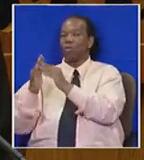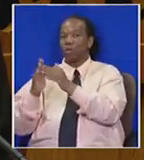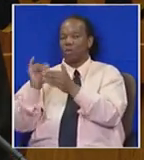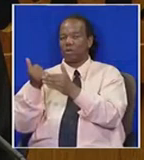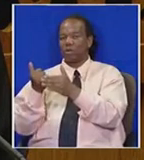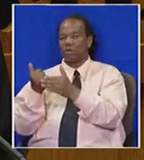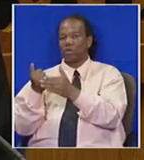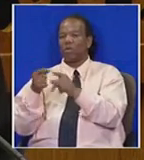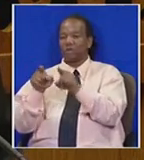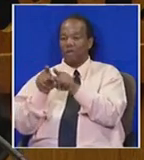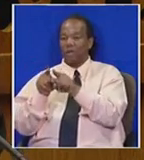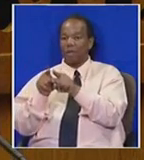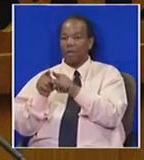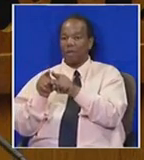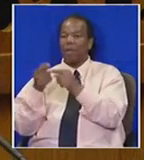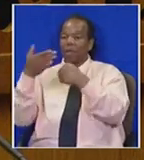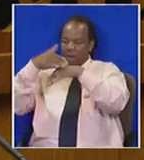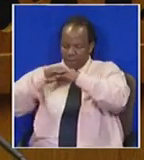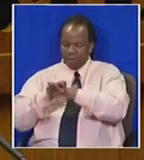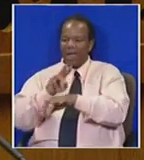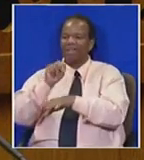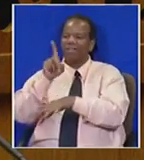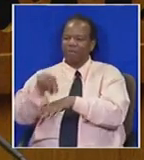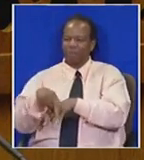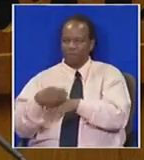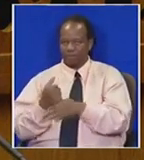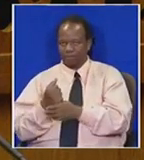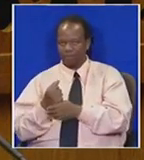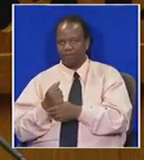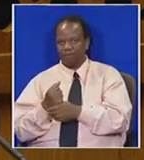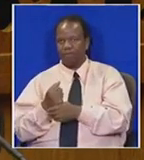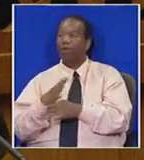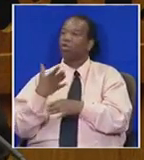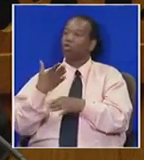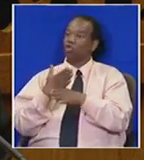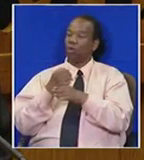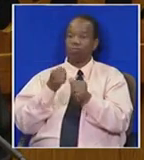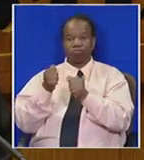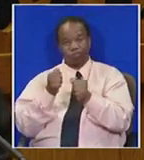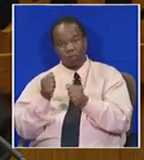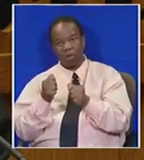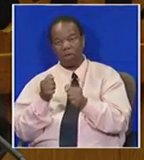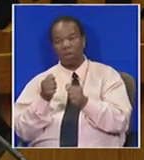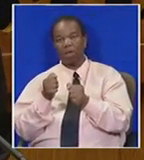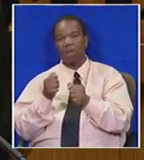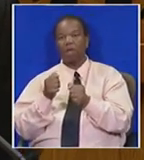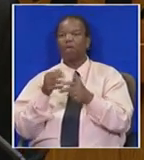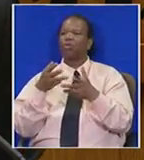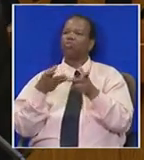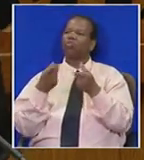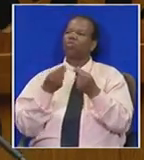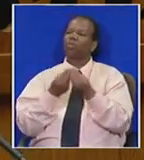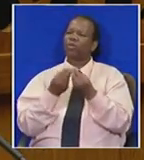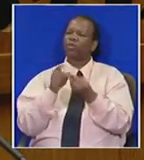actually implementing our plans, the National Development Plan, the jobs drivers, getting things done.